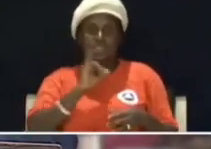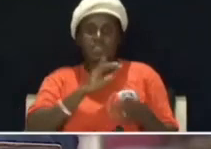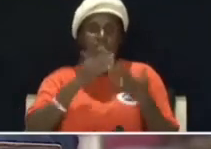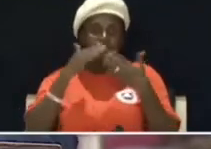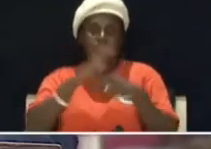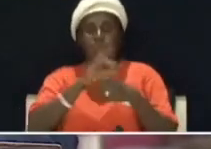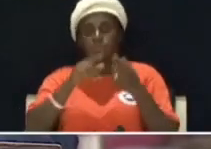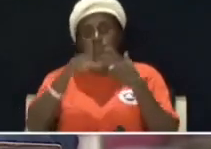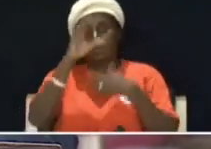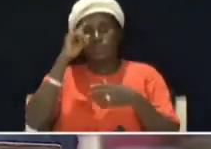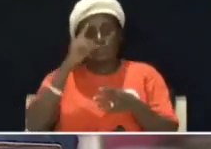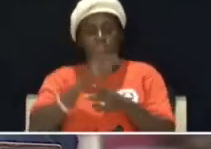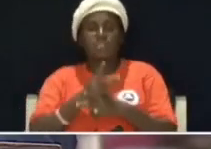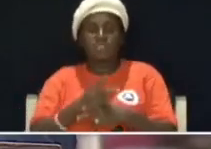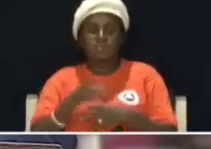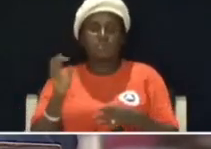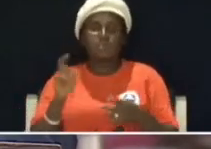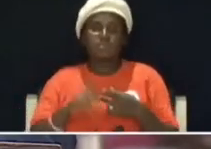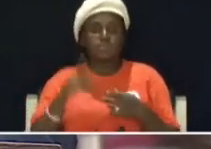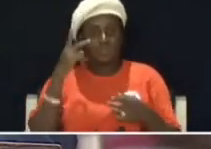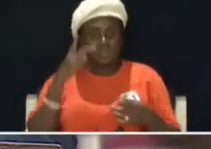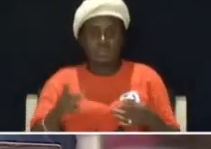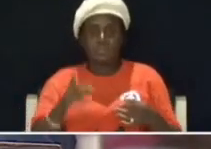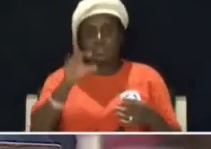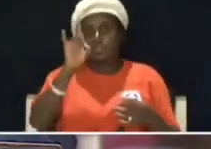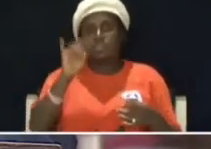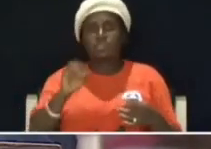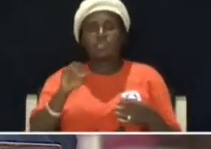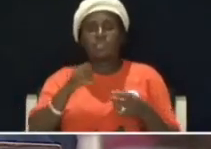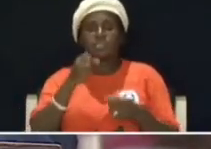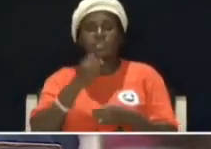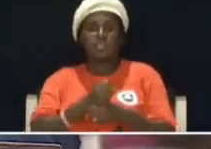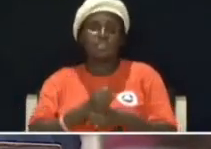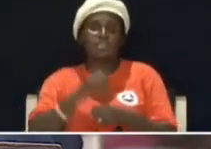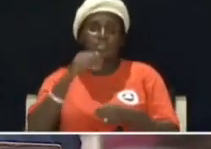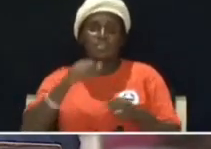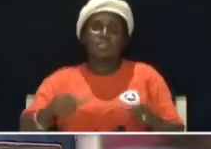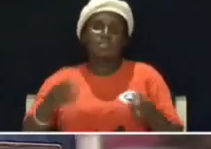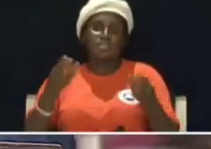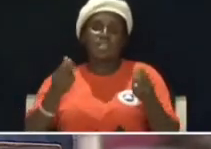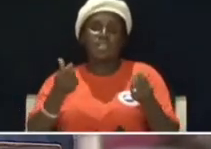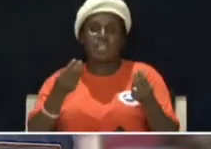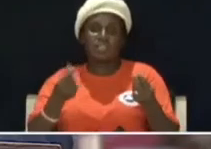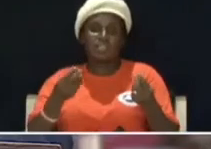for keeping him to see his 80th year in the land of the living.